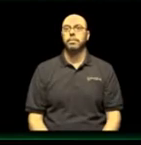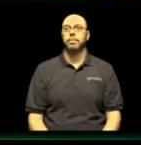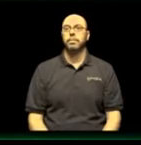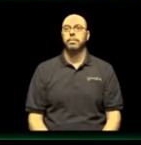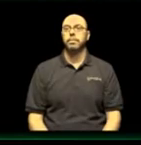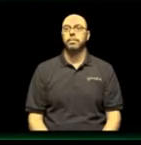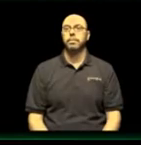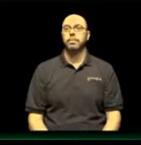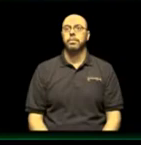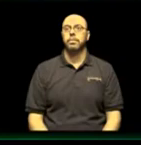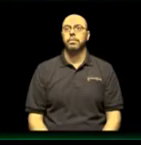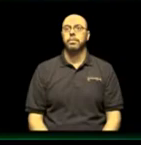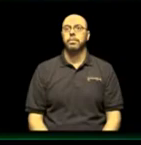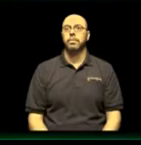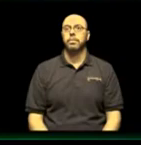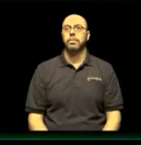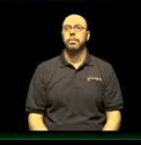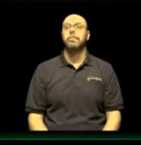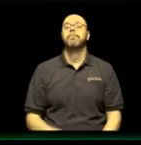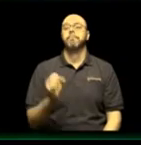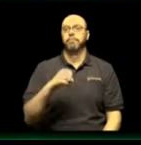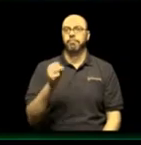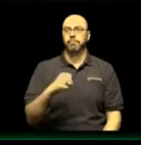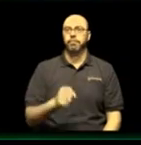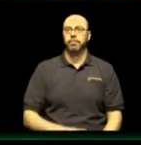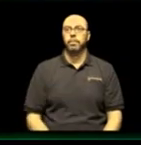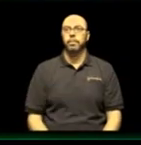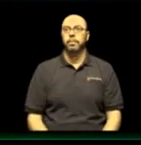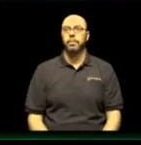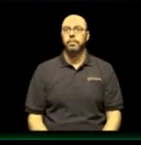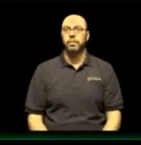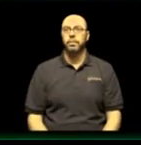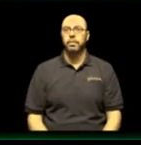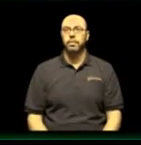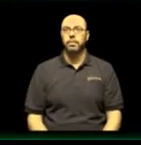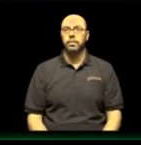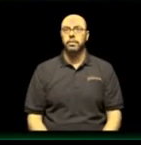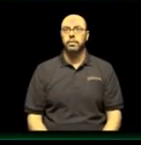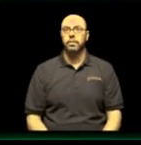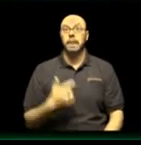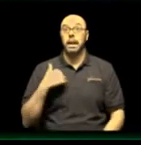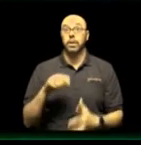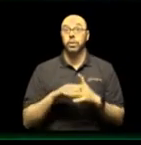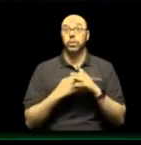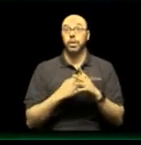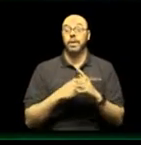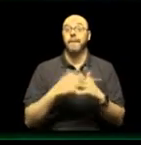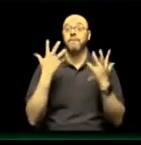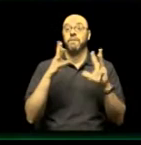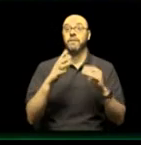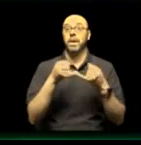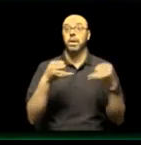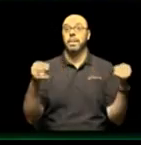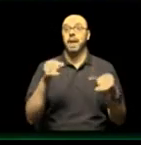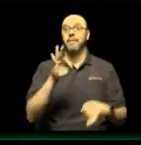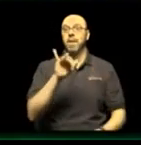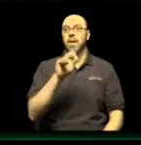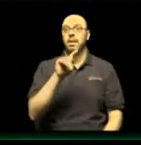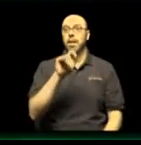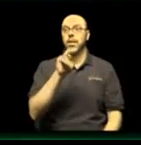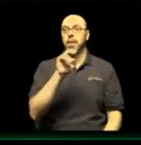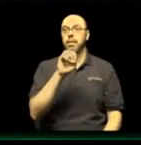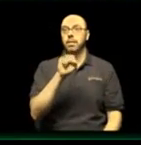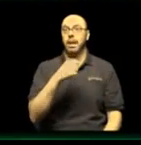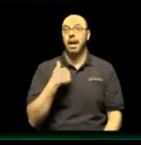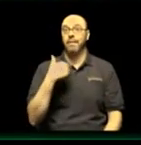Finish Line Fitness. Tell me about that. I started Finish Line Business because I'm